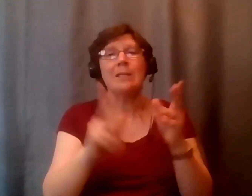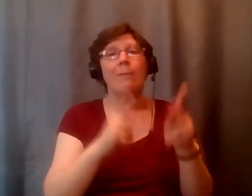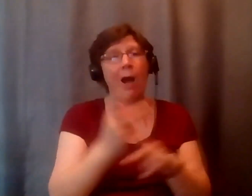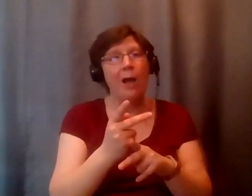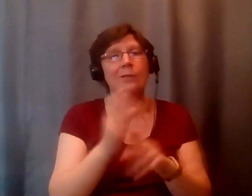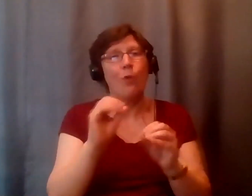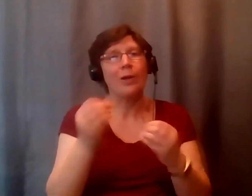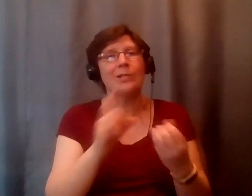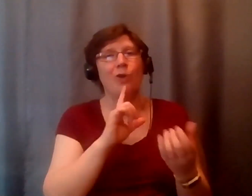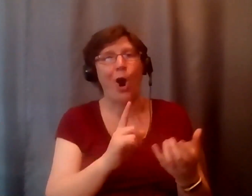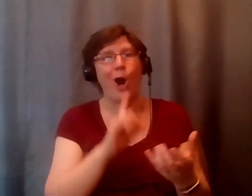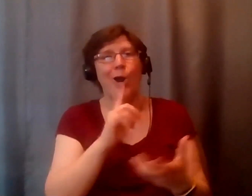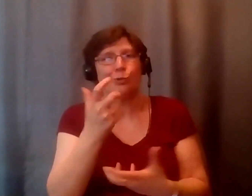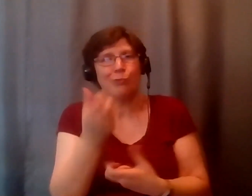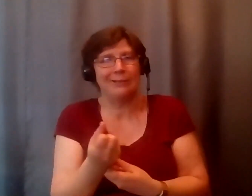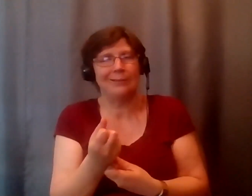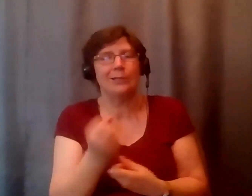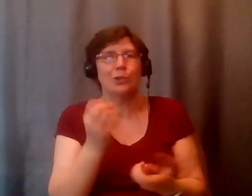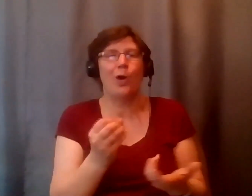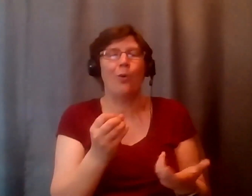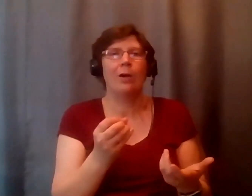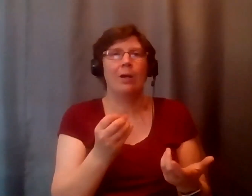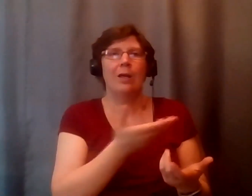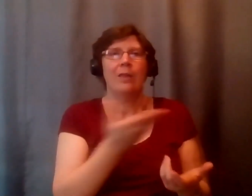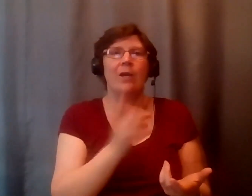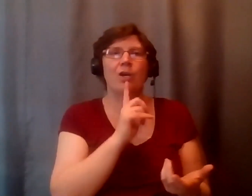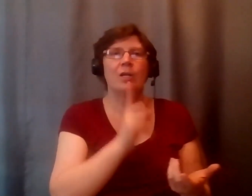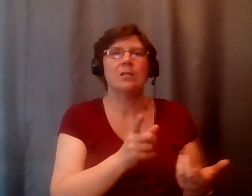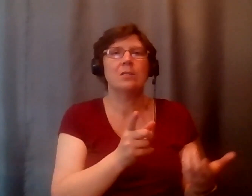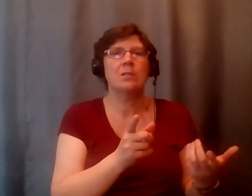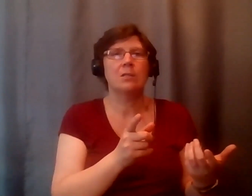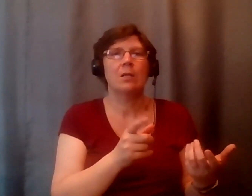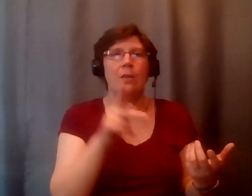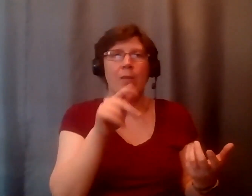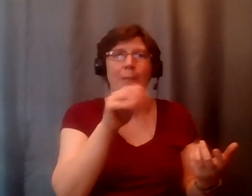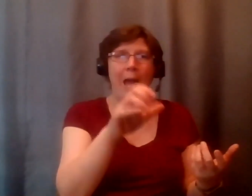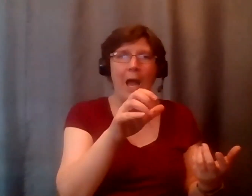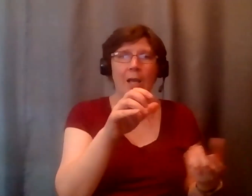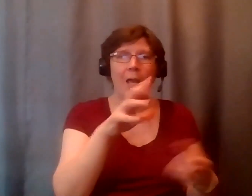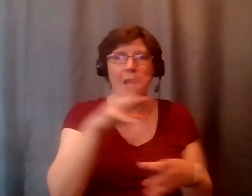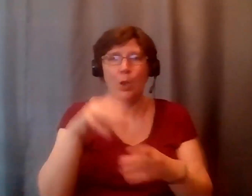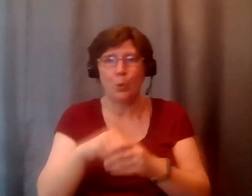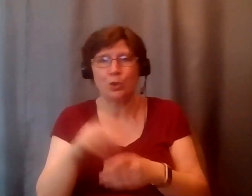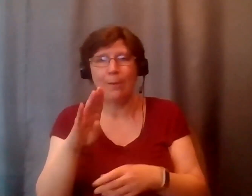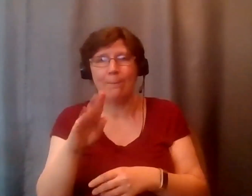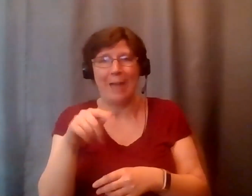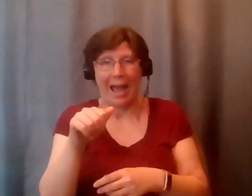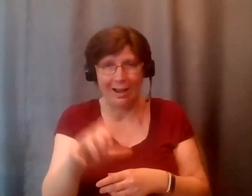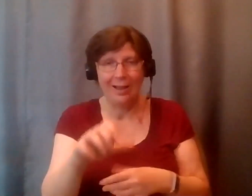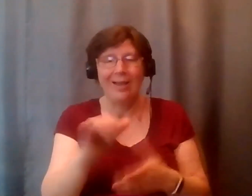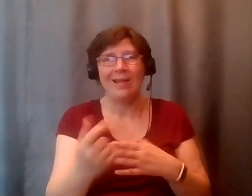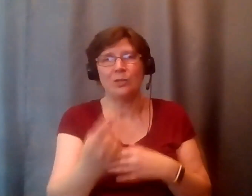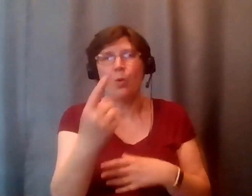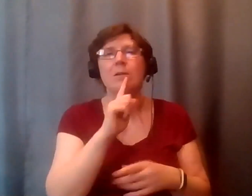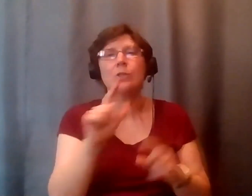and maybe are trusted. So there's the PAC and Inclusion PAC is one of them, which is a